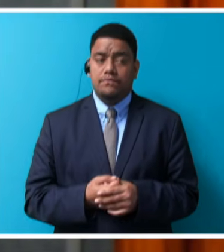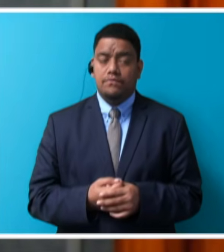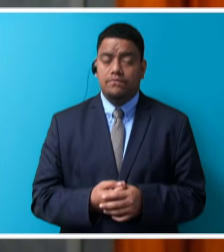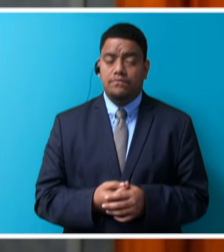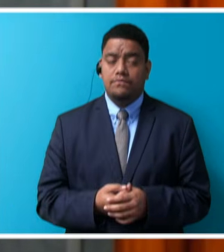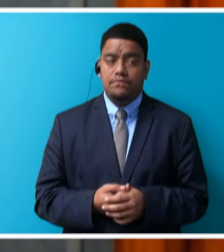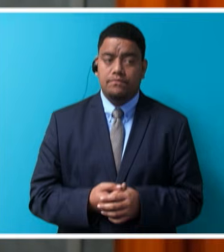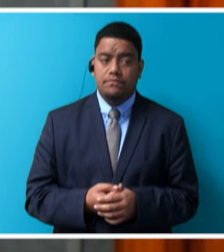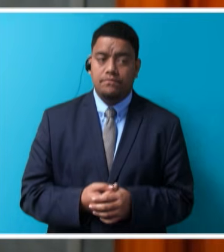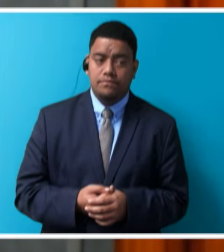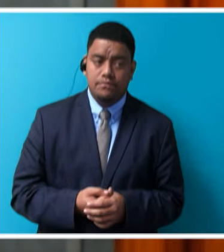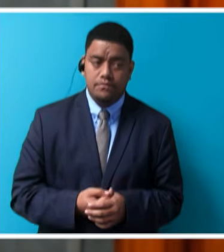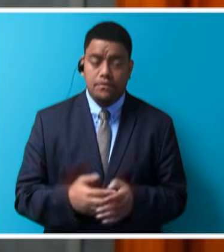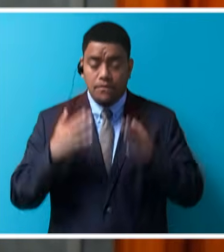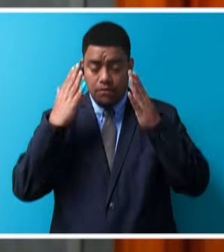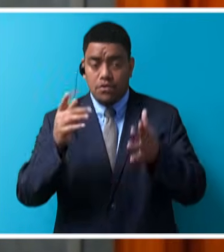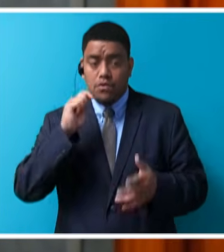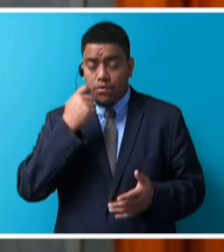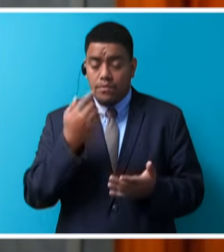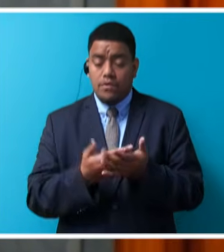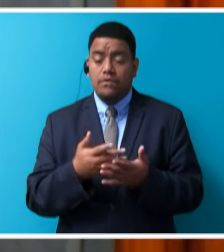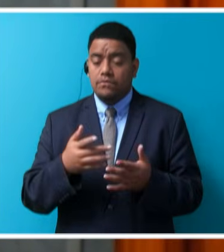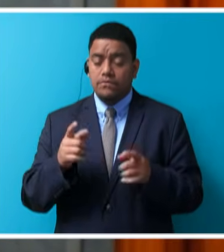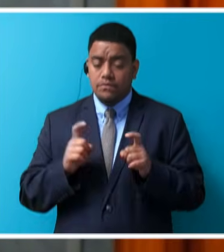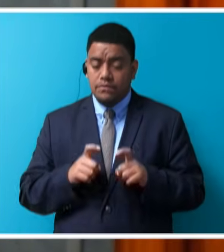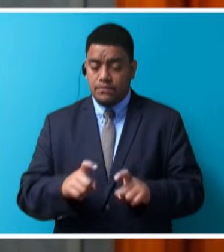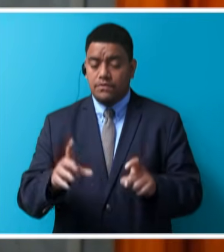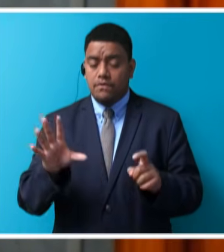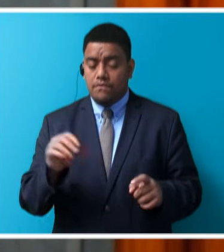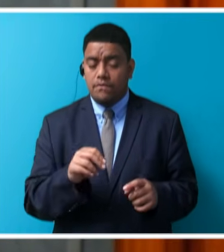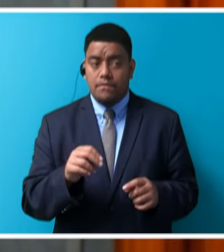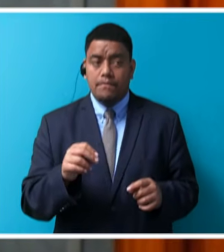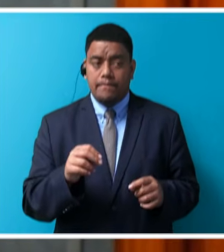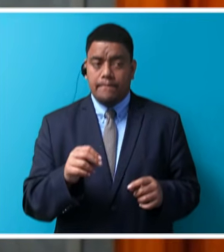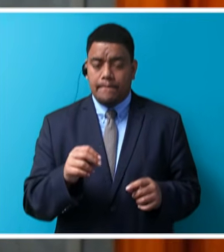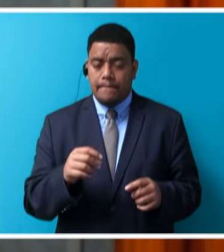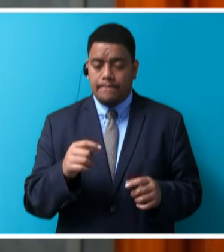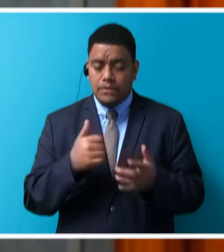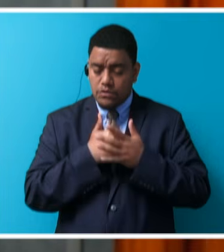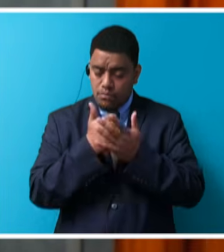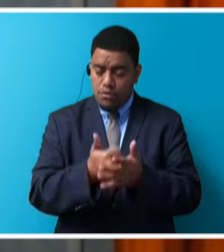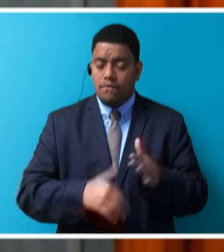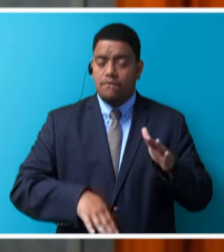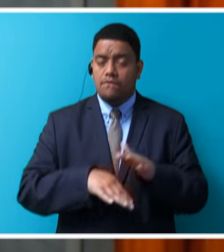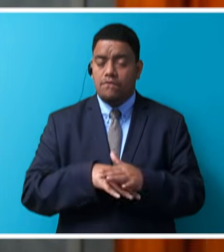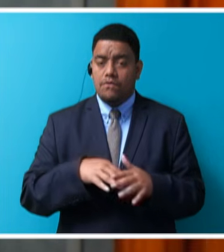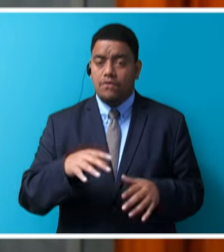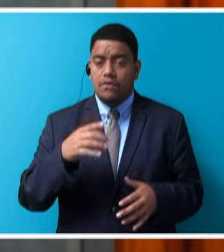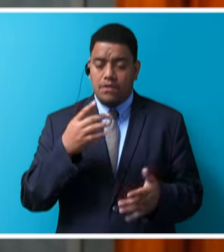Policy. The focus will be on shifting from a predominantly reactive support